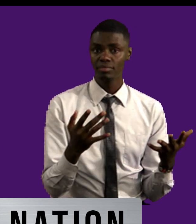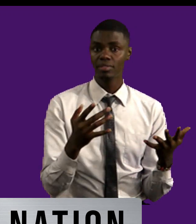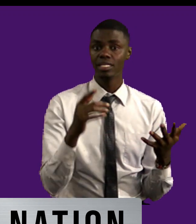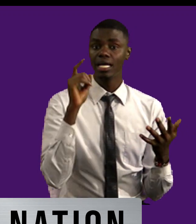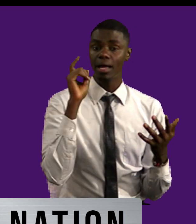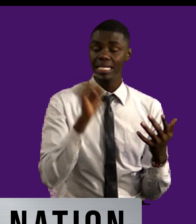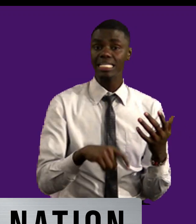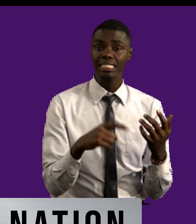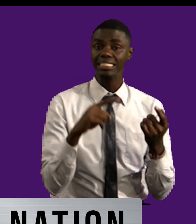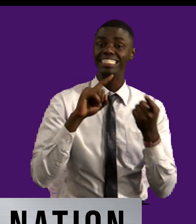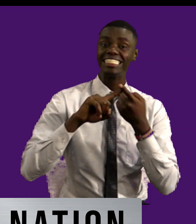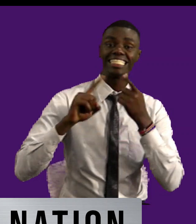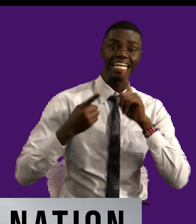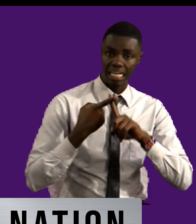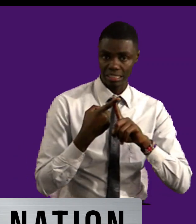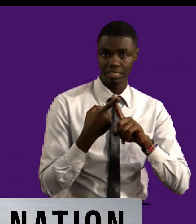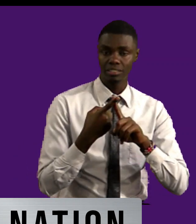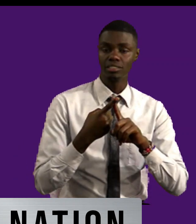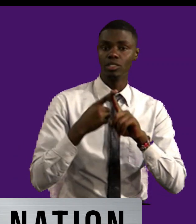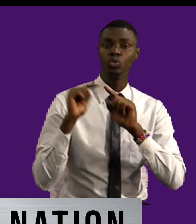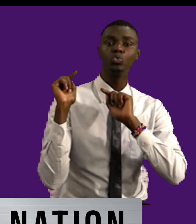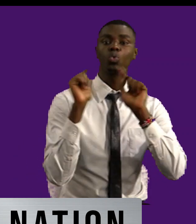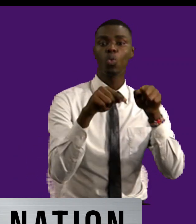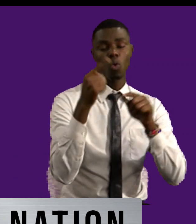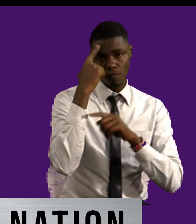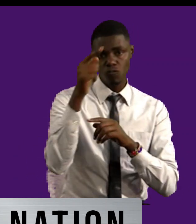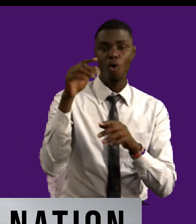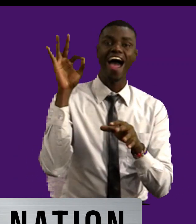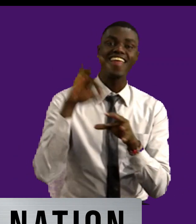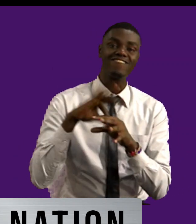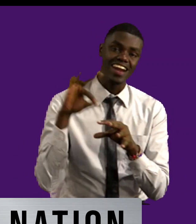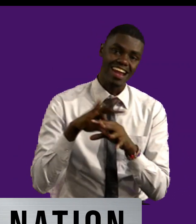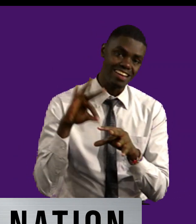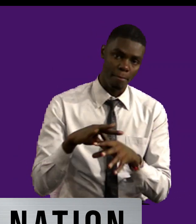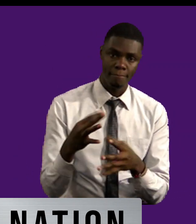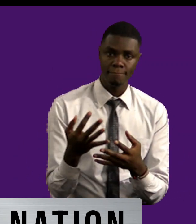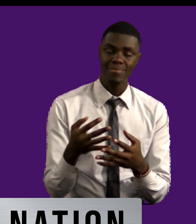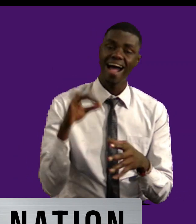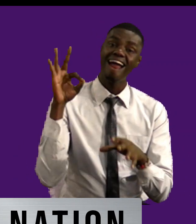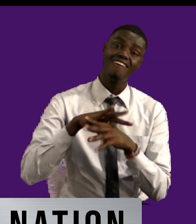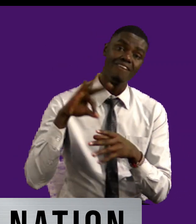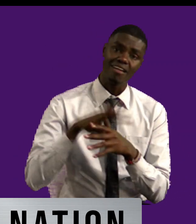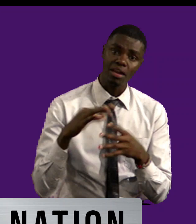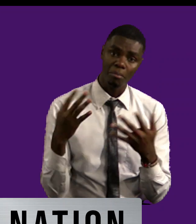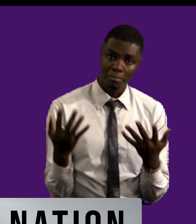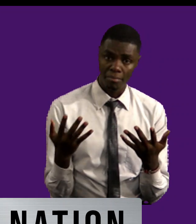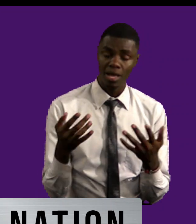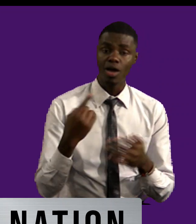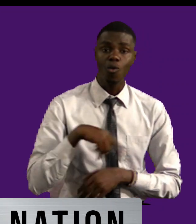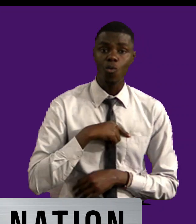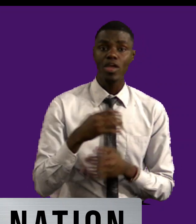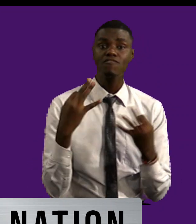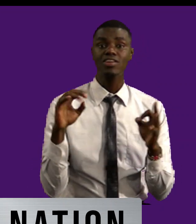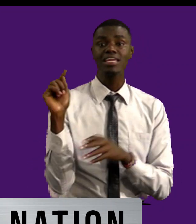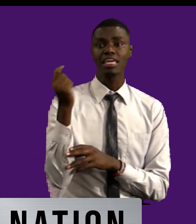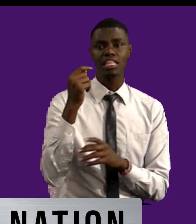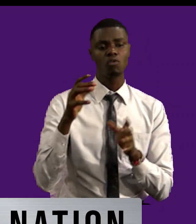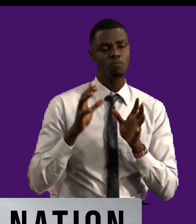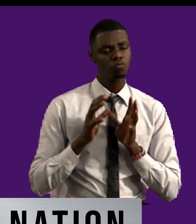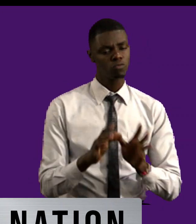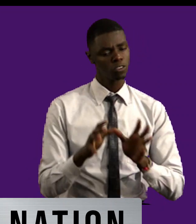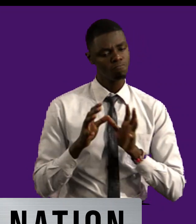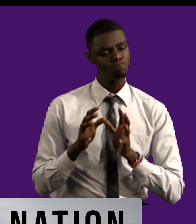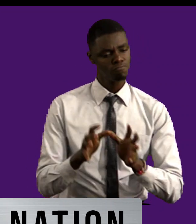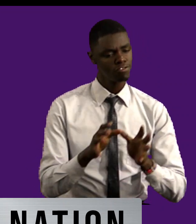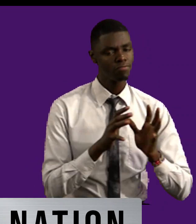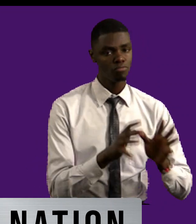the threshold to go for a referendum. A referendum which we Free Kenya have been pushing